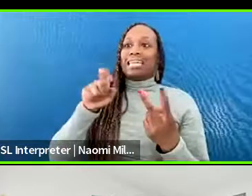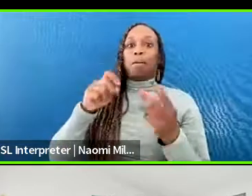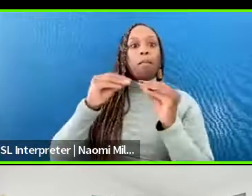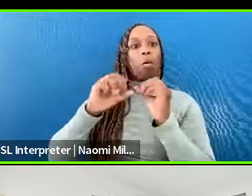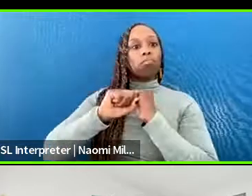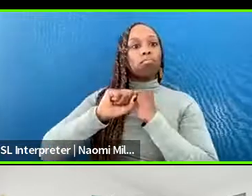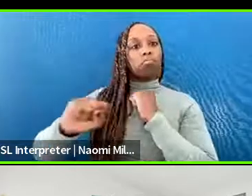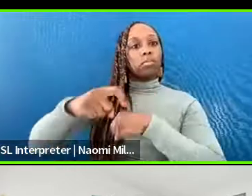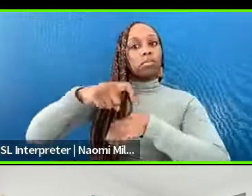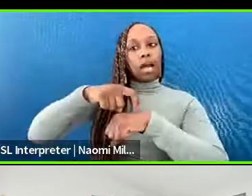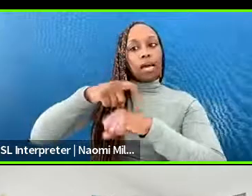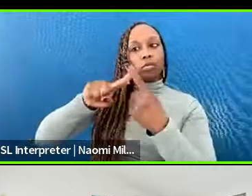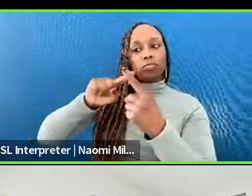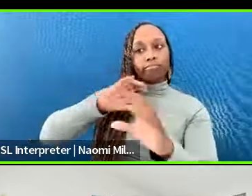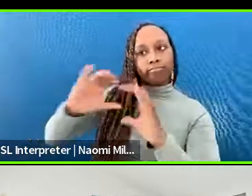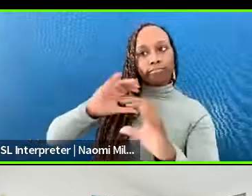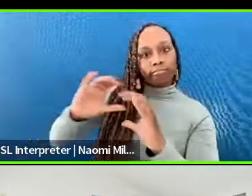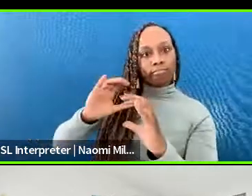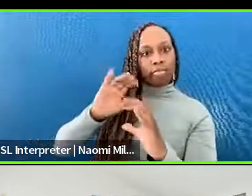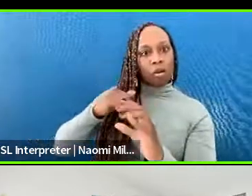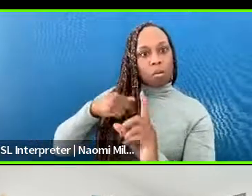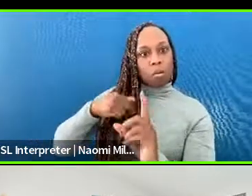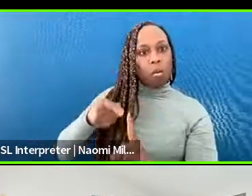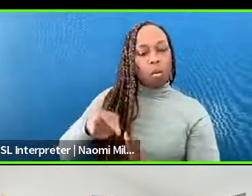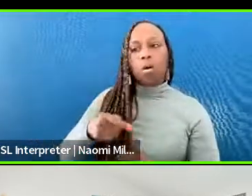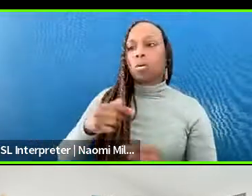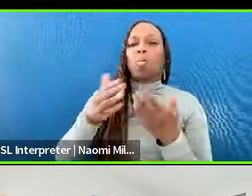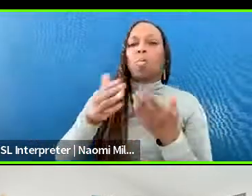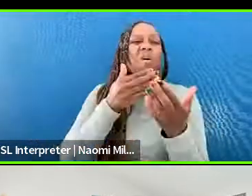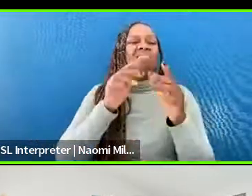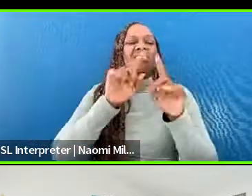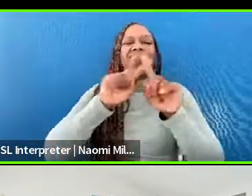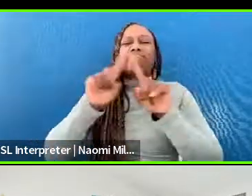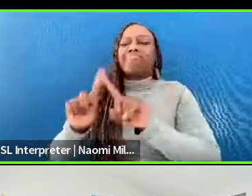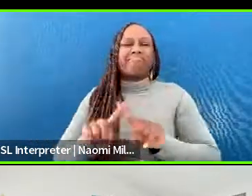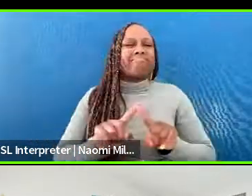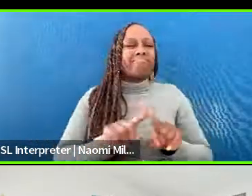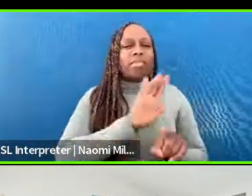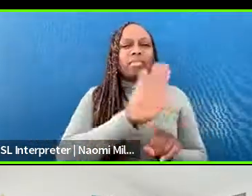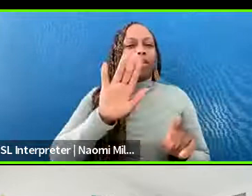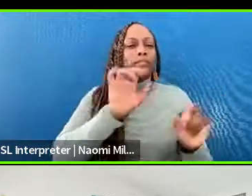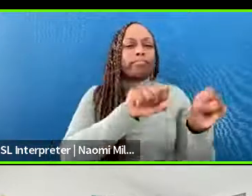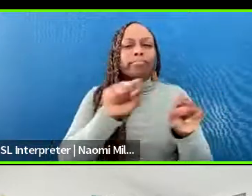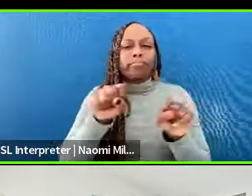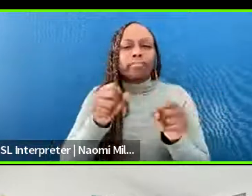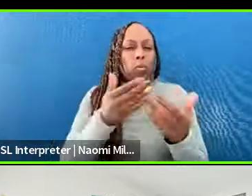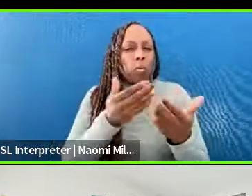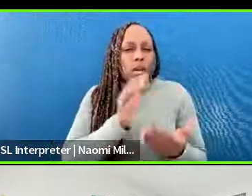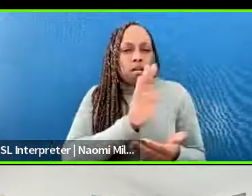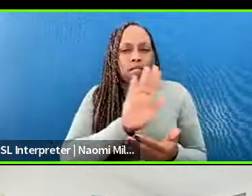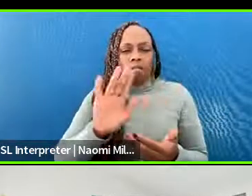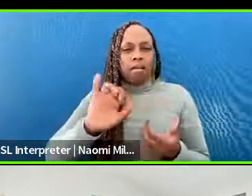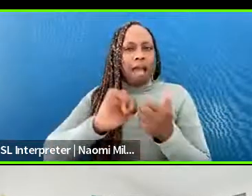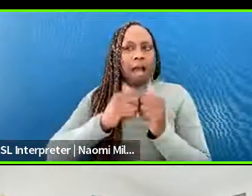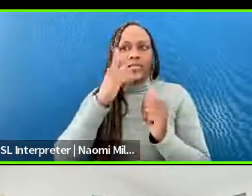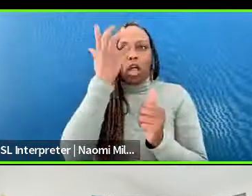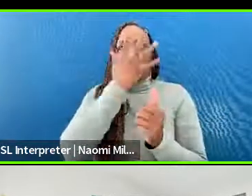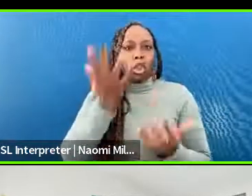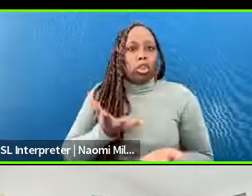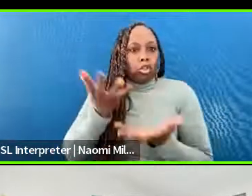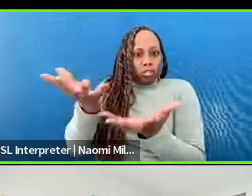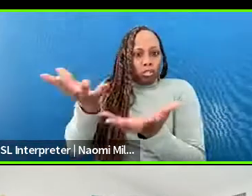they are communicating, all different, whatever the ways, whatever their abilities may be and however that manifests.